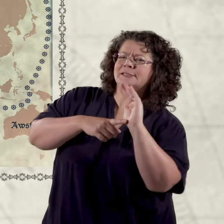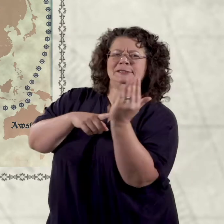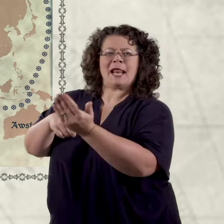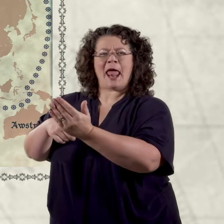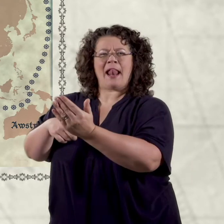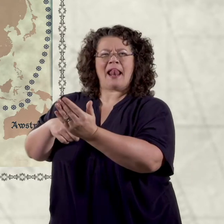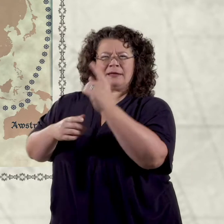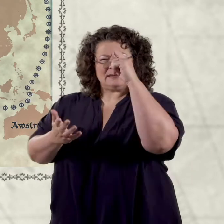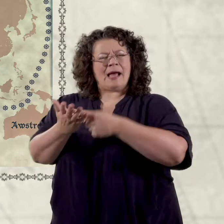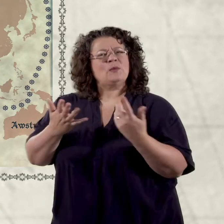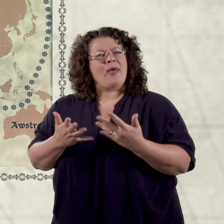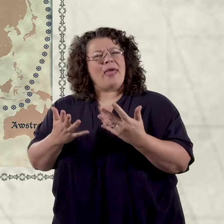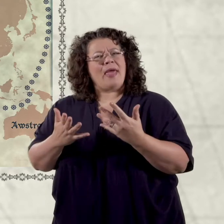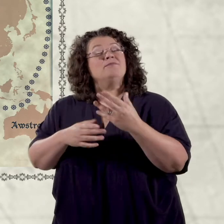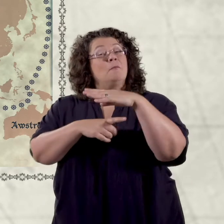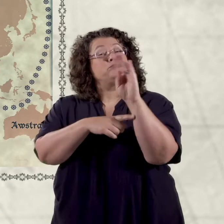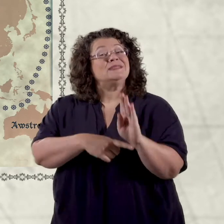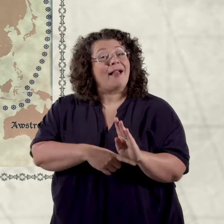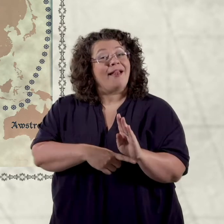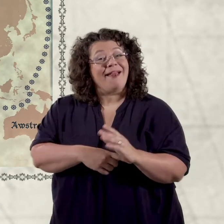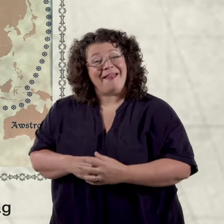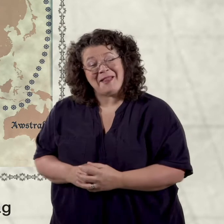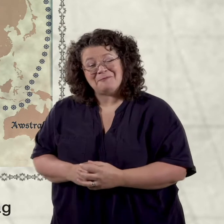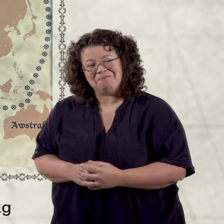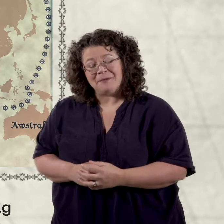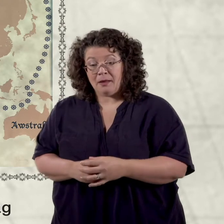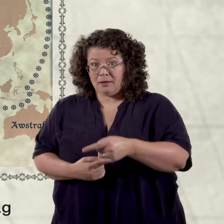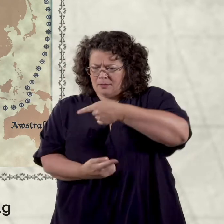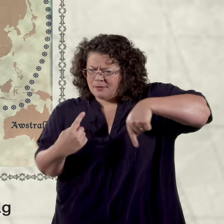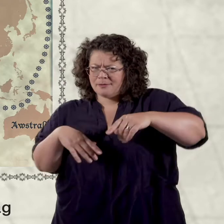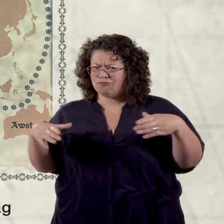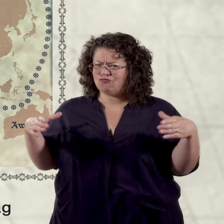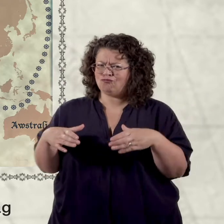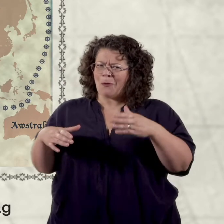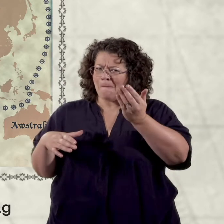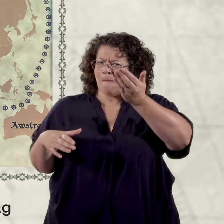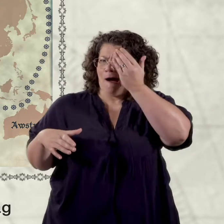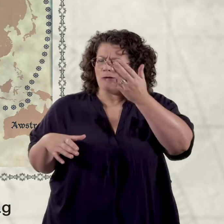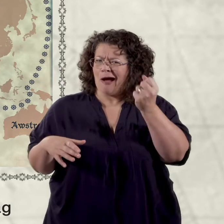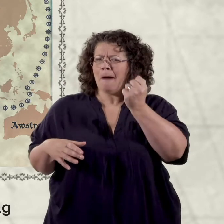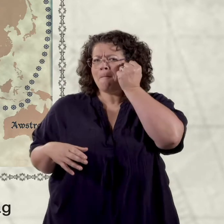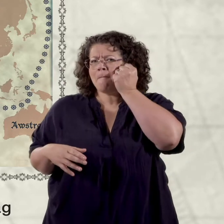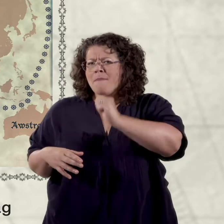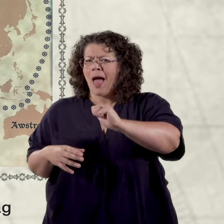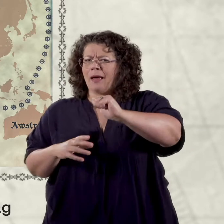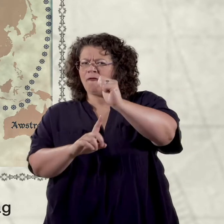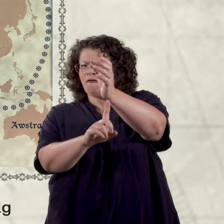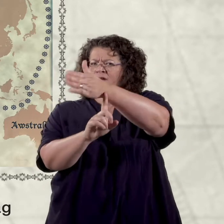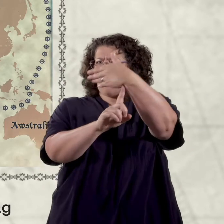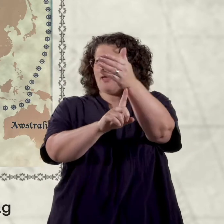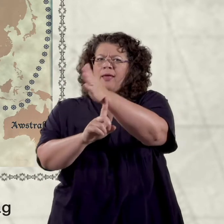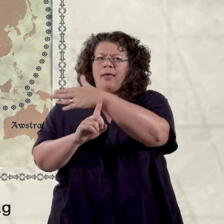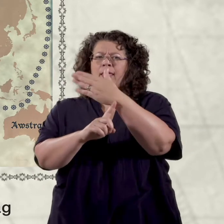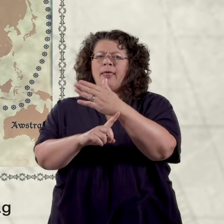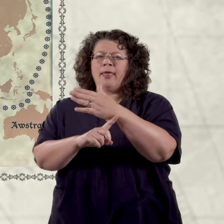to Brazil. Yes. Now then, as pirates, we had a black flag like this to show that